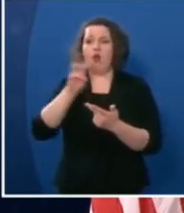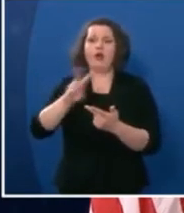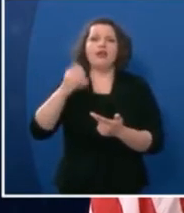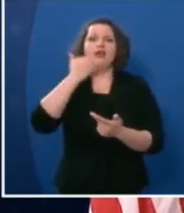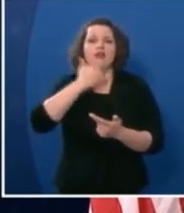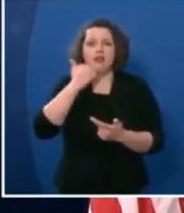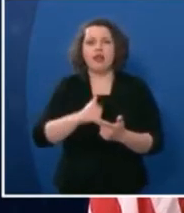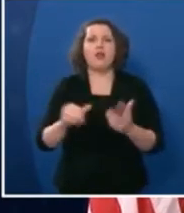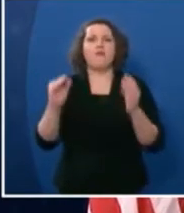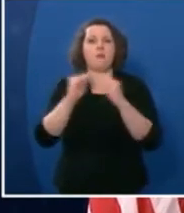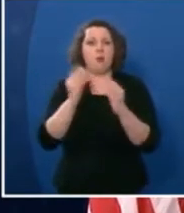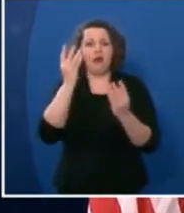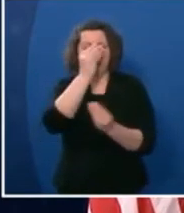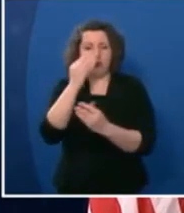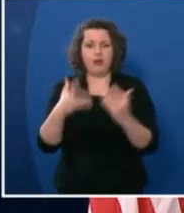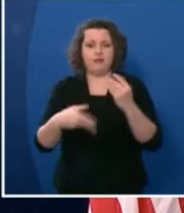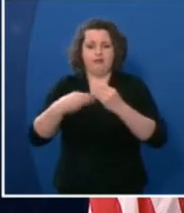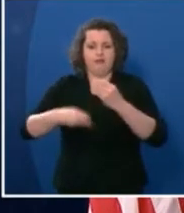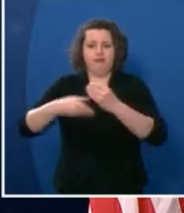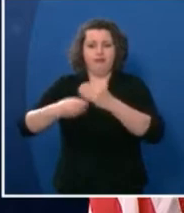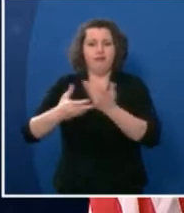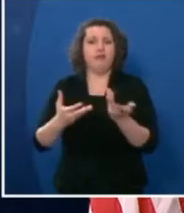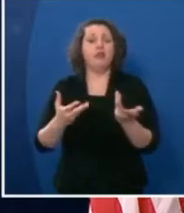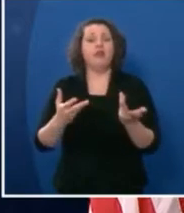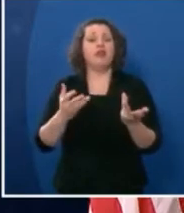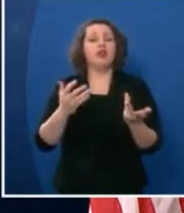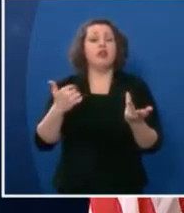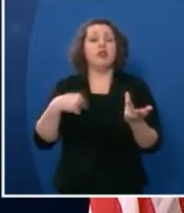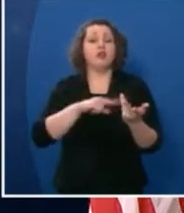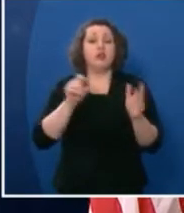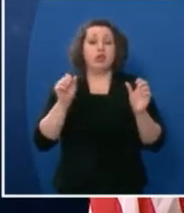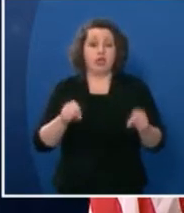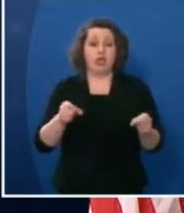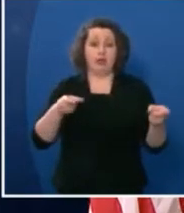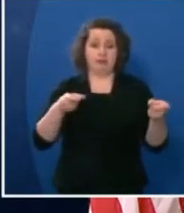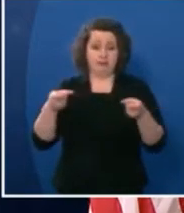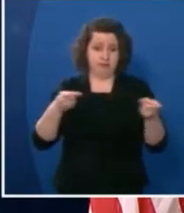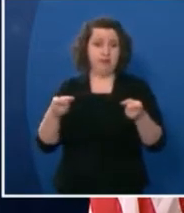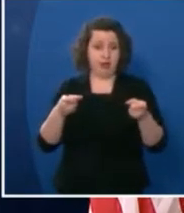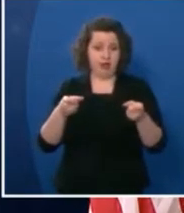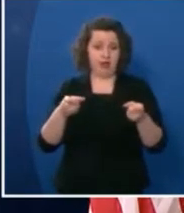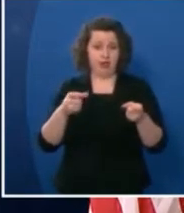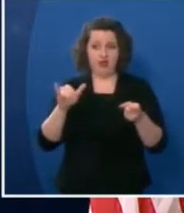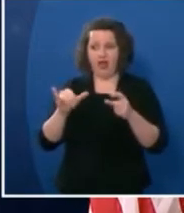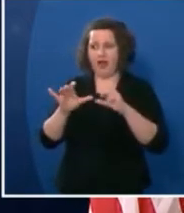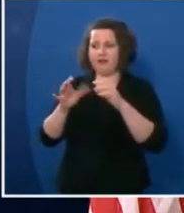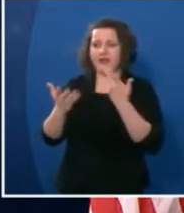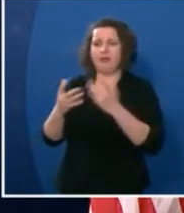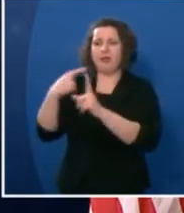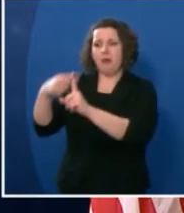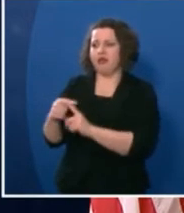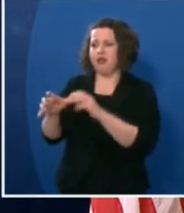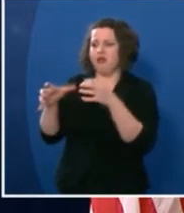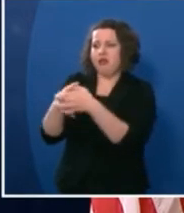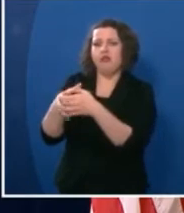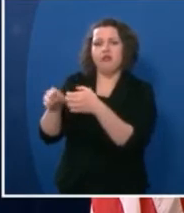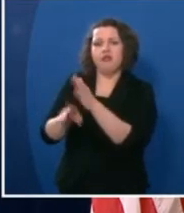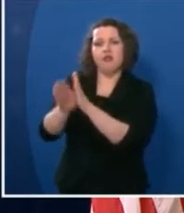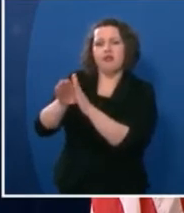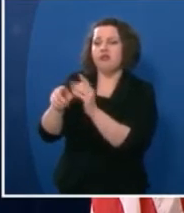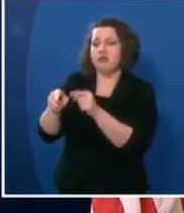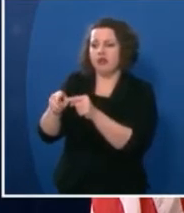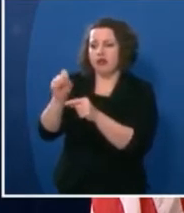and more information to Iowans, and our ability to manage an uptick, a cluster, maybe a little bit of a spike, so that we can get